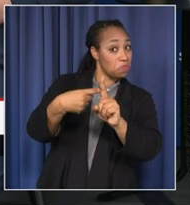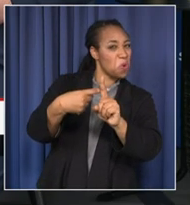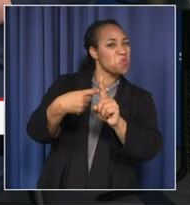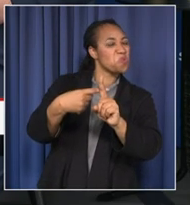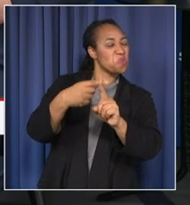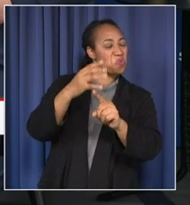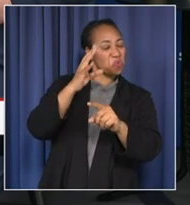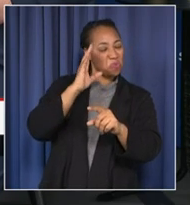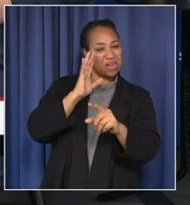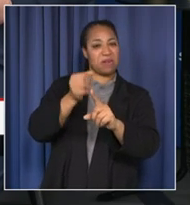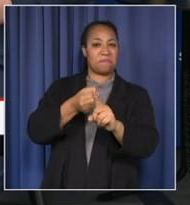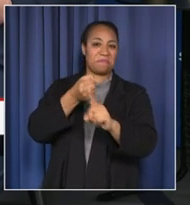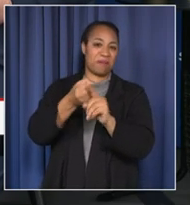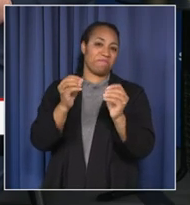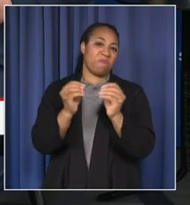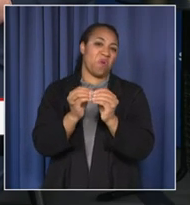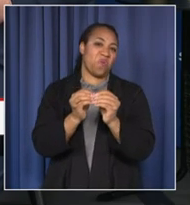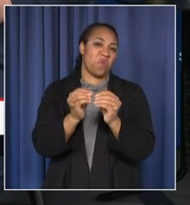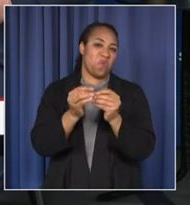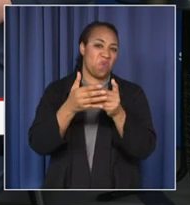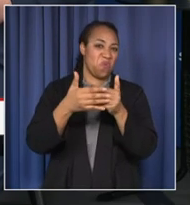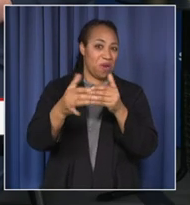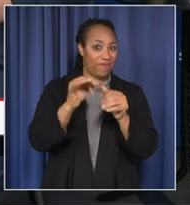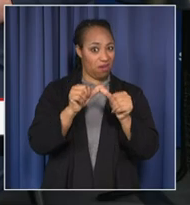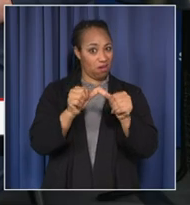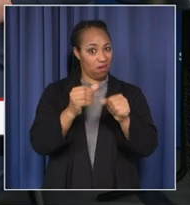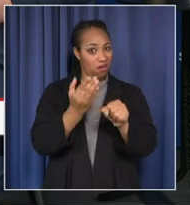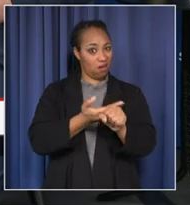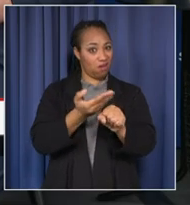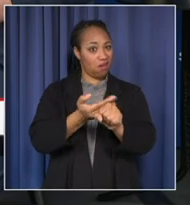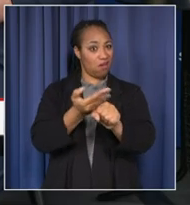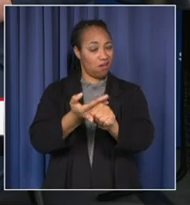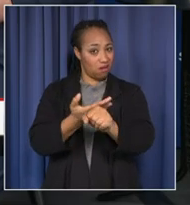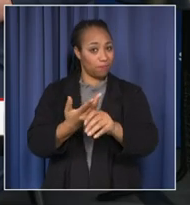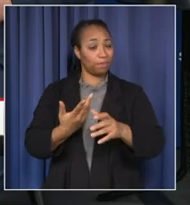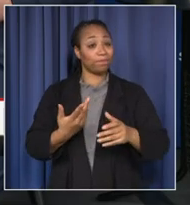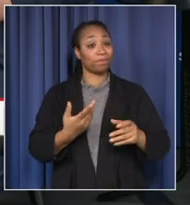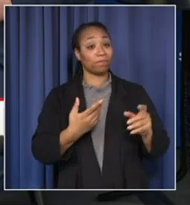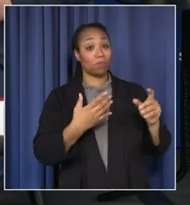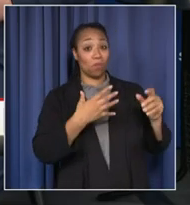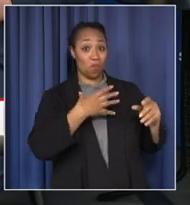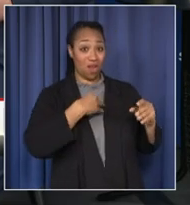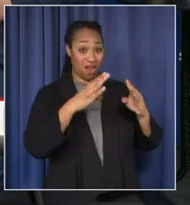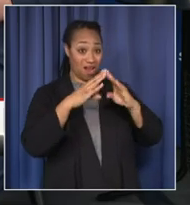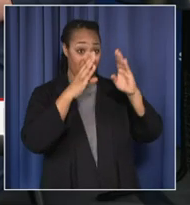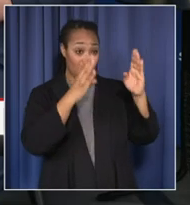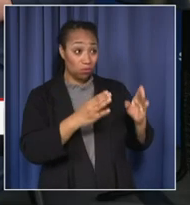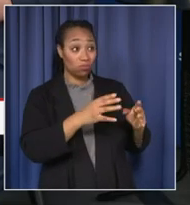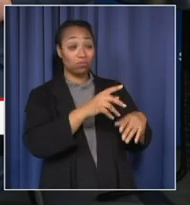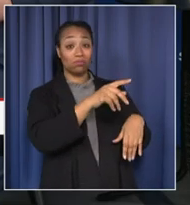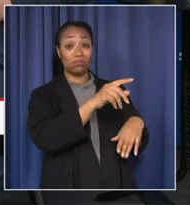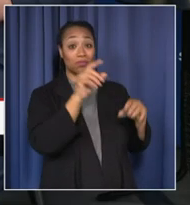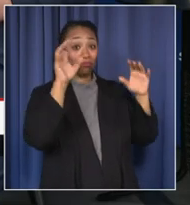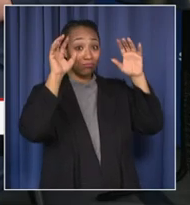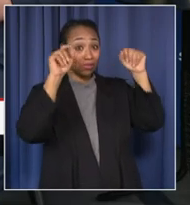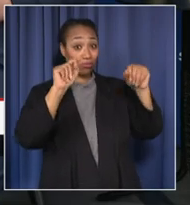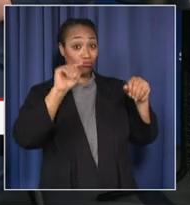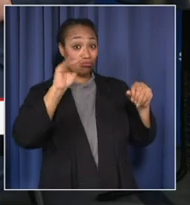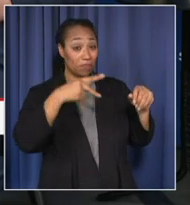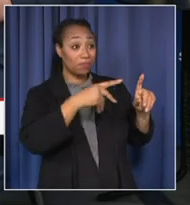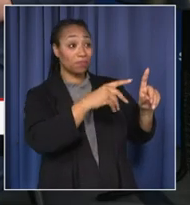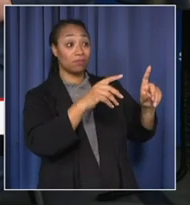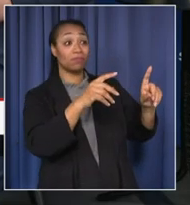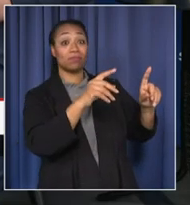need the White House and the President's cabinet is to work with all of us about how